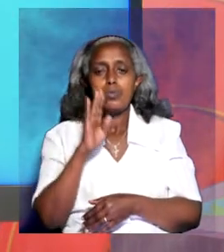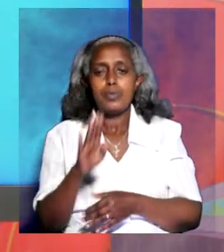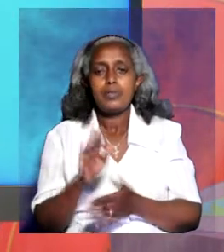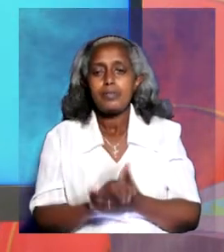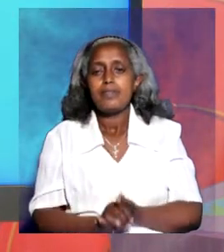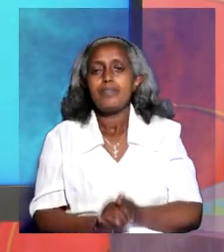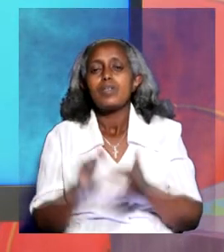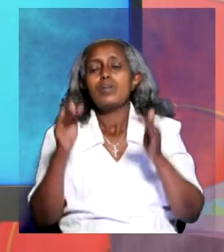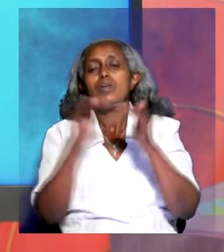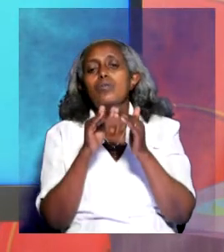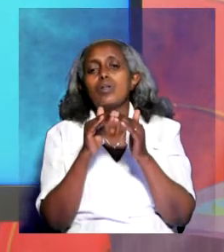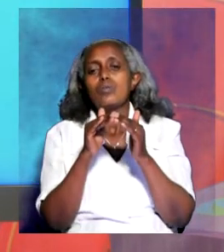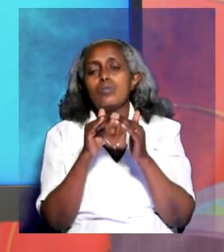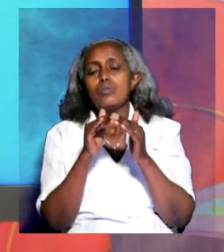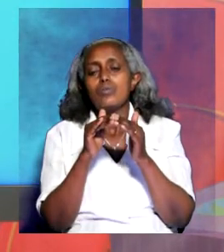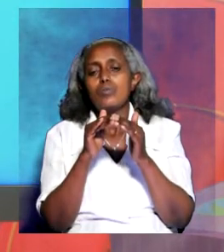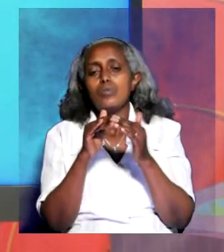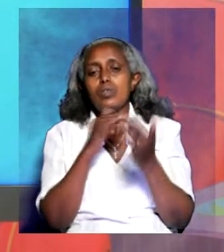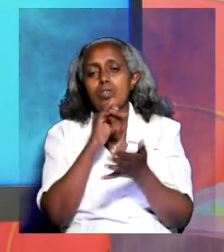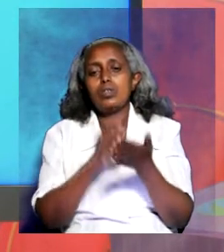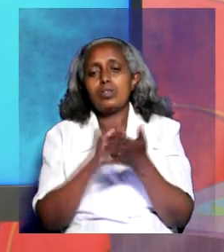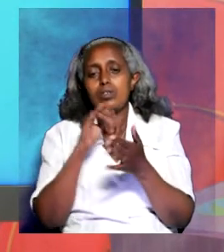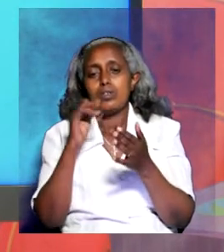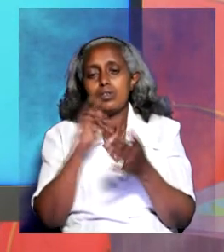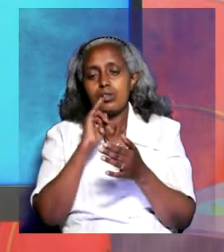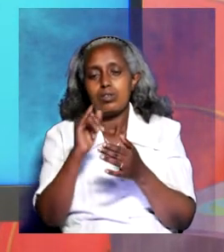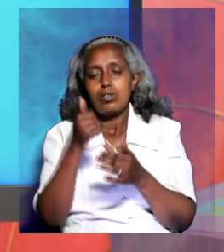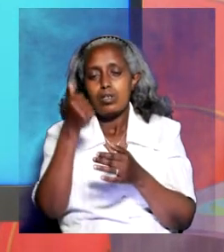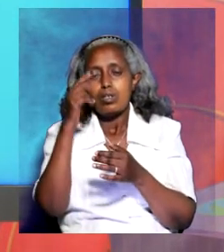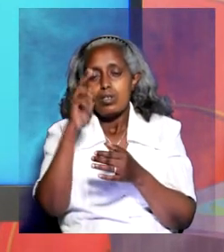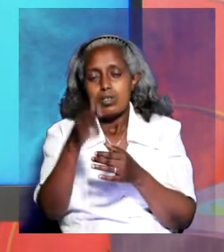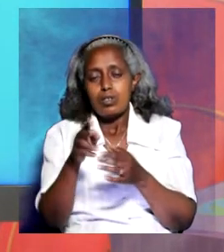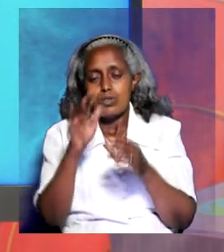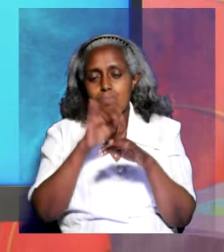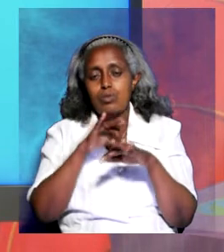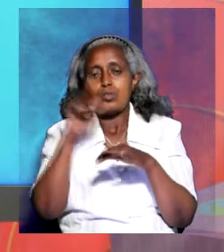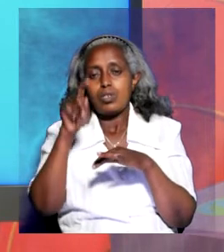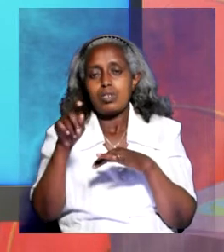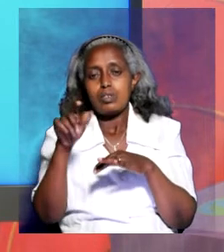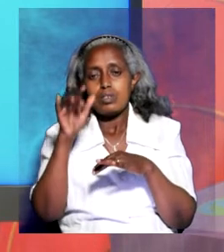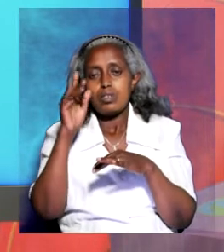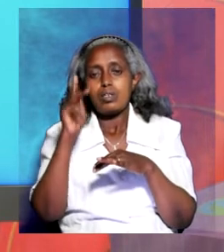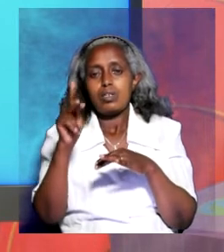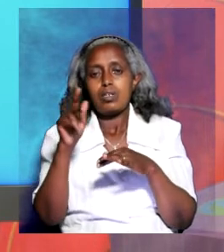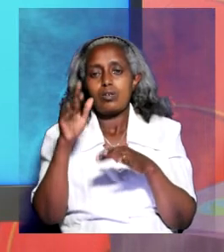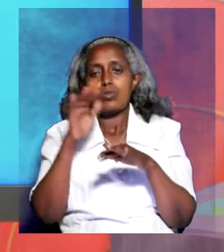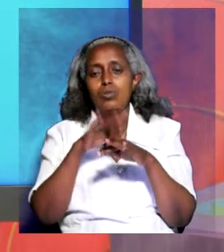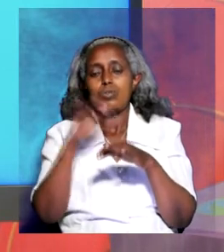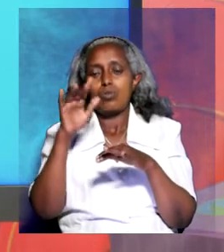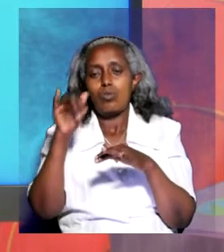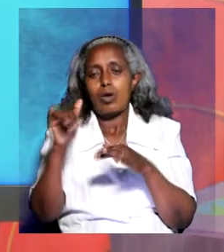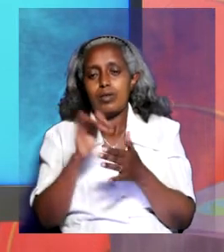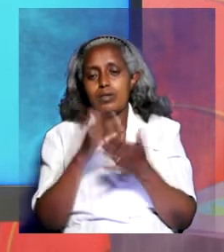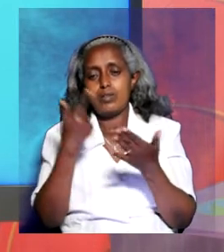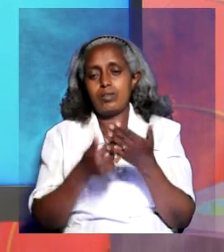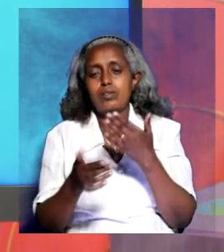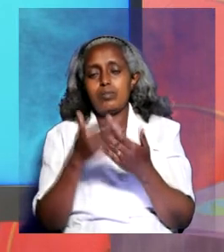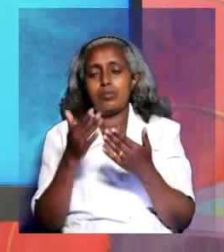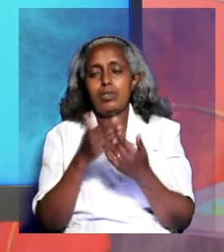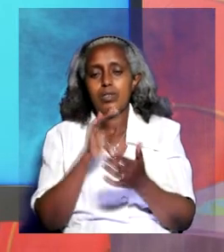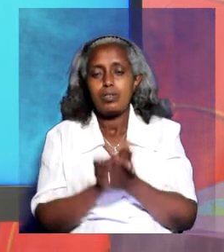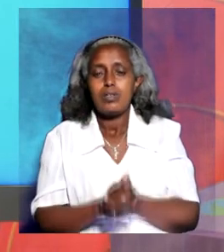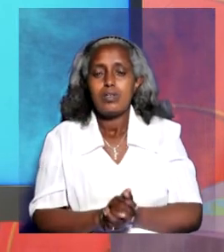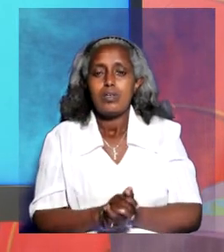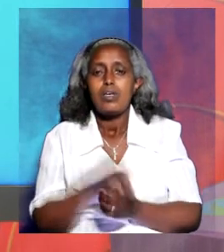the image will be equal to, it is, you add h on x, k on y, simply. So it will be this